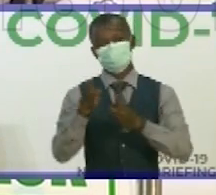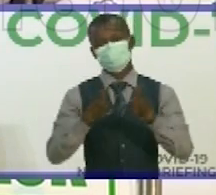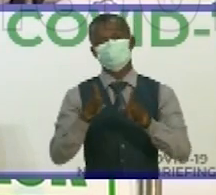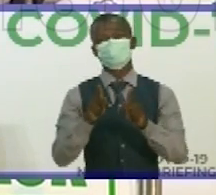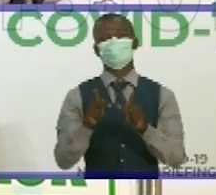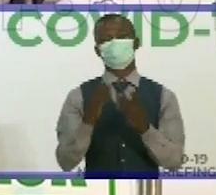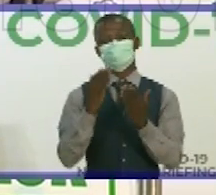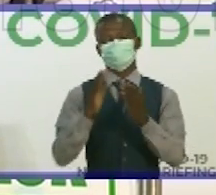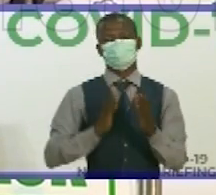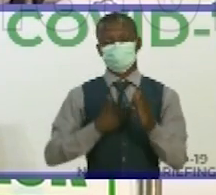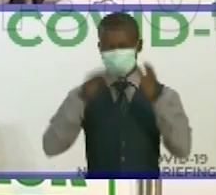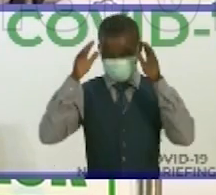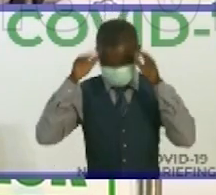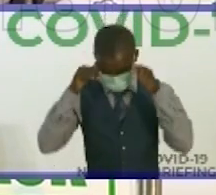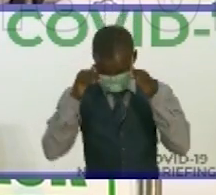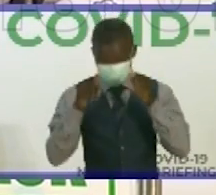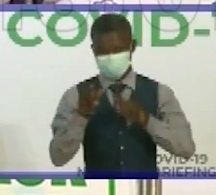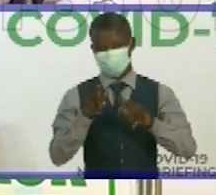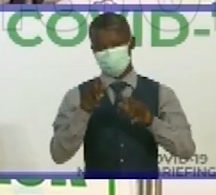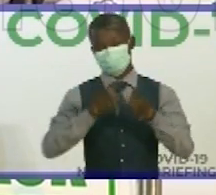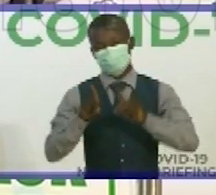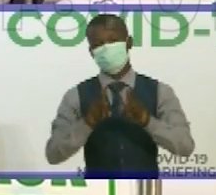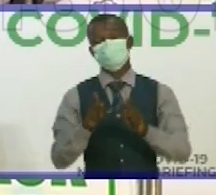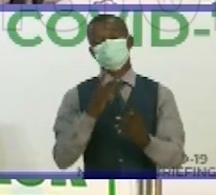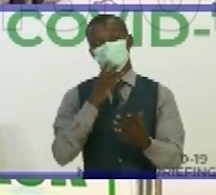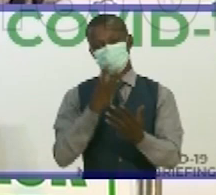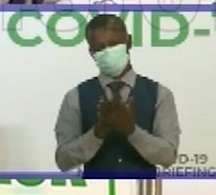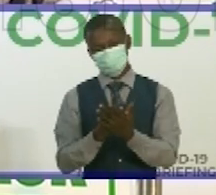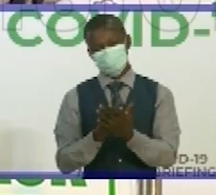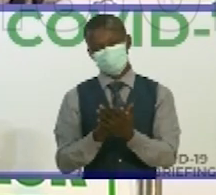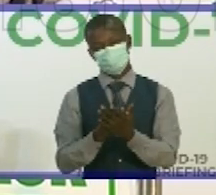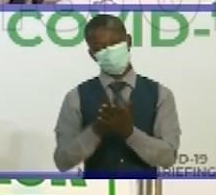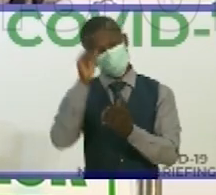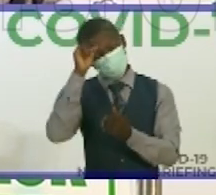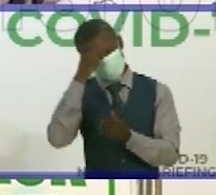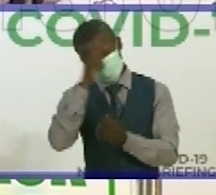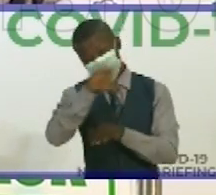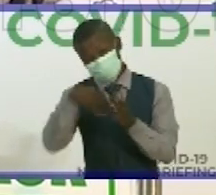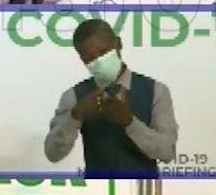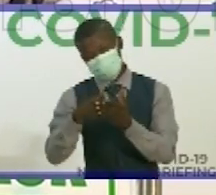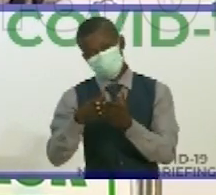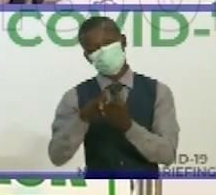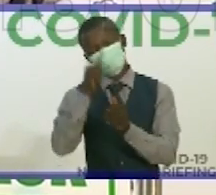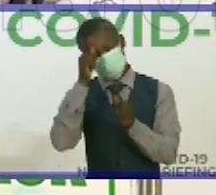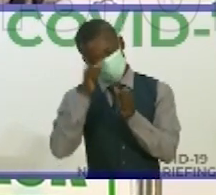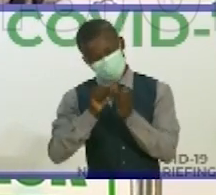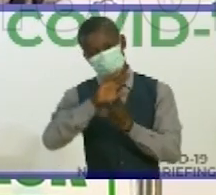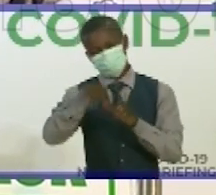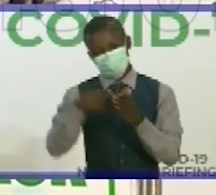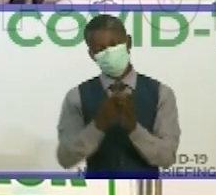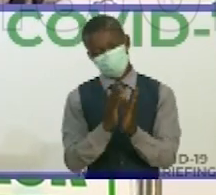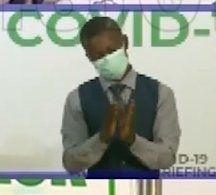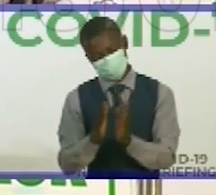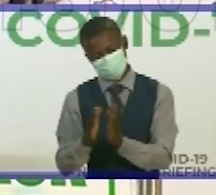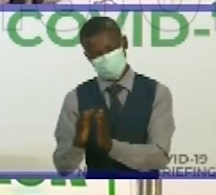Muslim brethren well and urge them not to forget the precautions that have been prescribed so